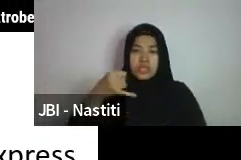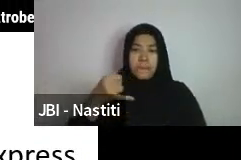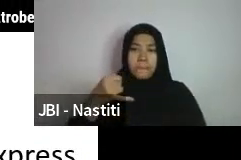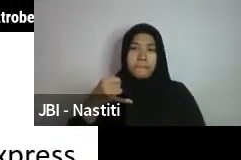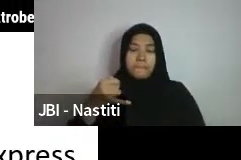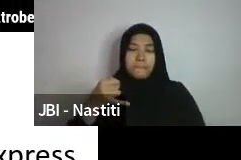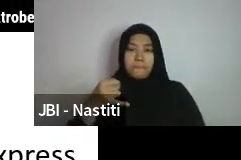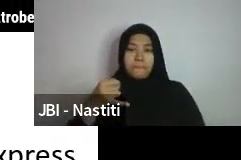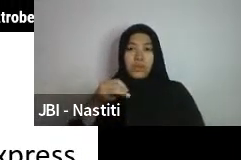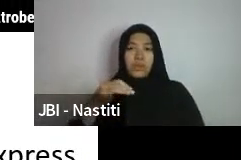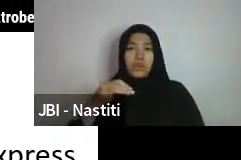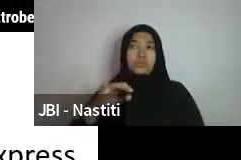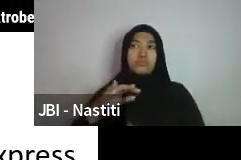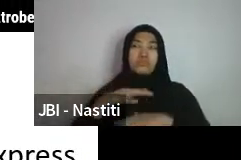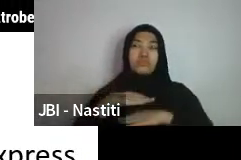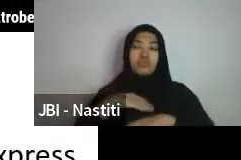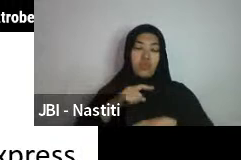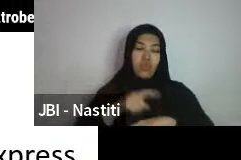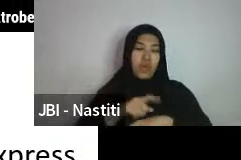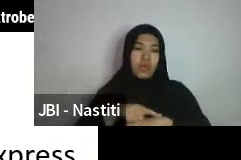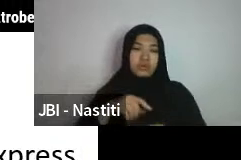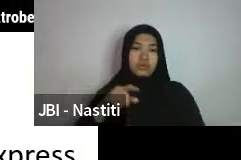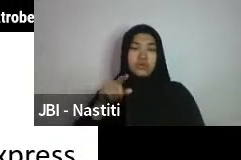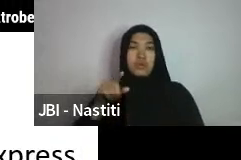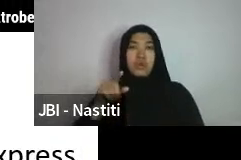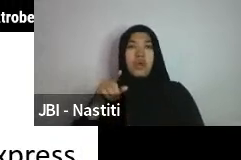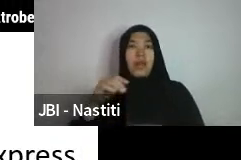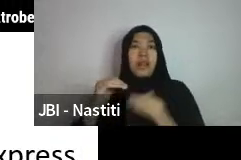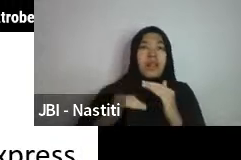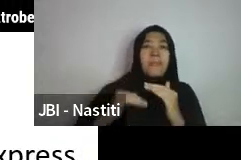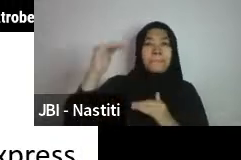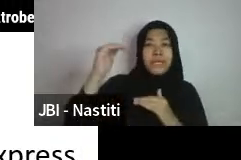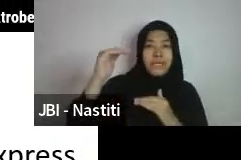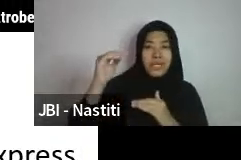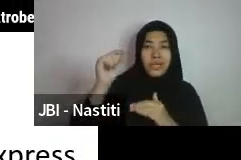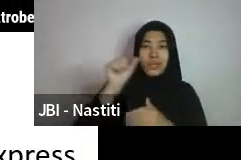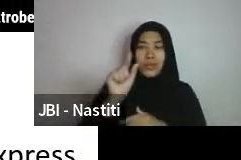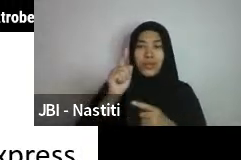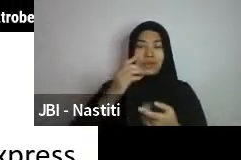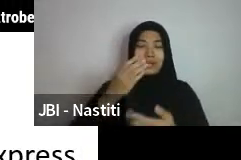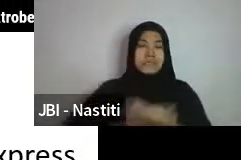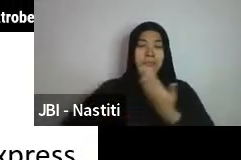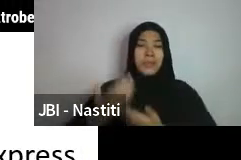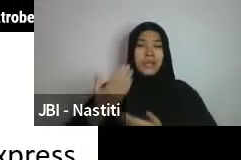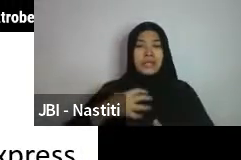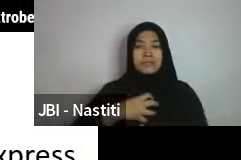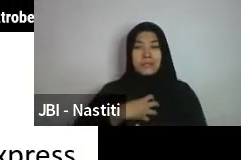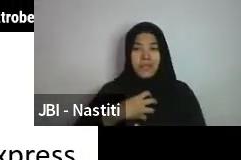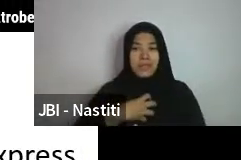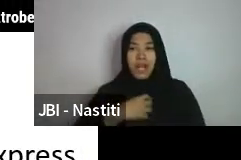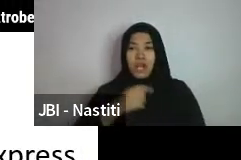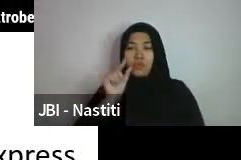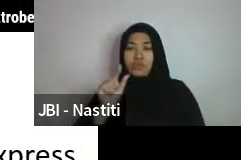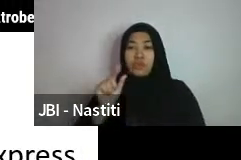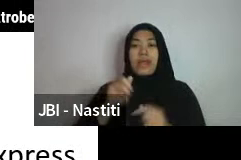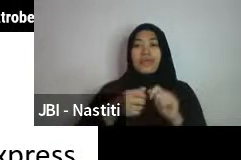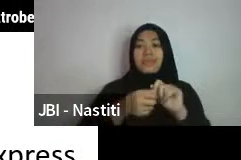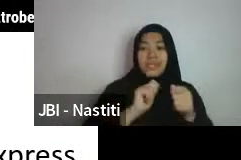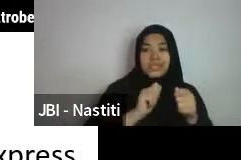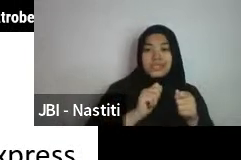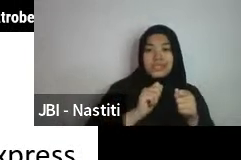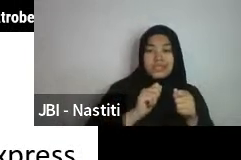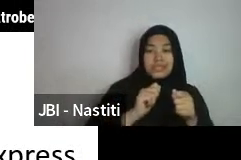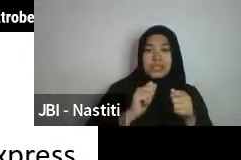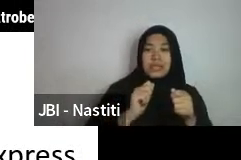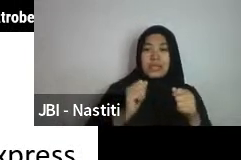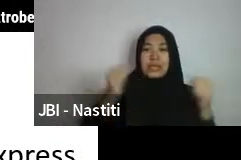guess, more time and resources. With these poorer assessments, came poorer outcomes. And what